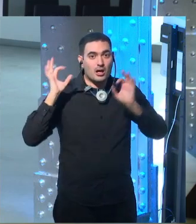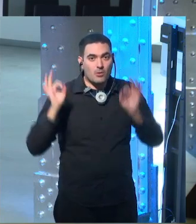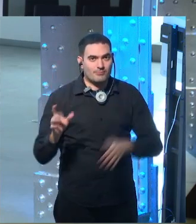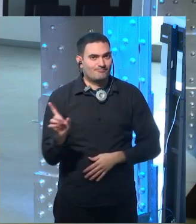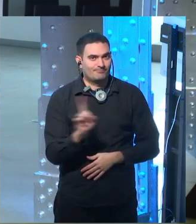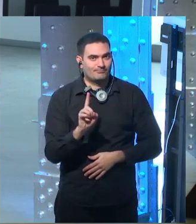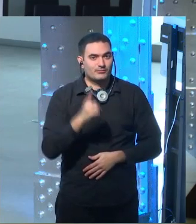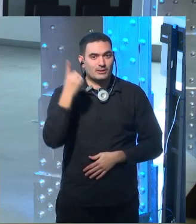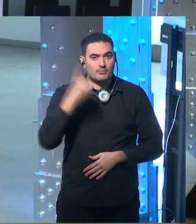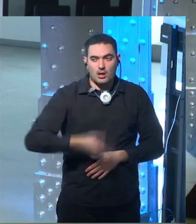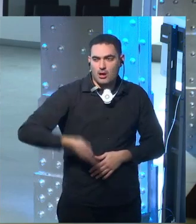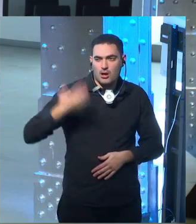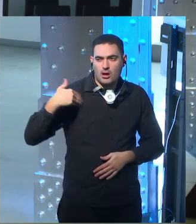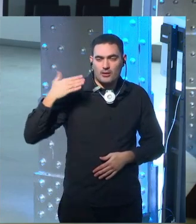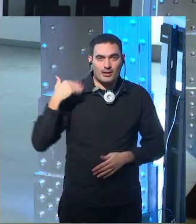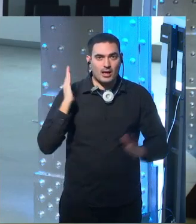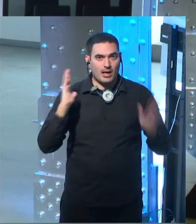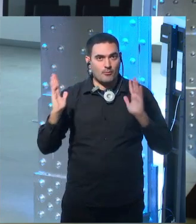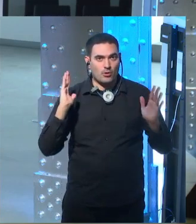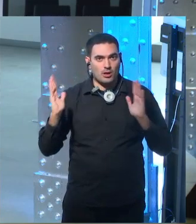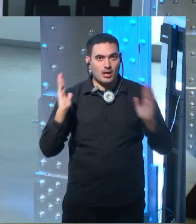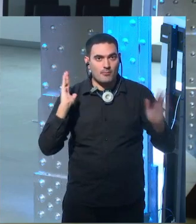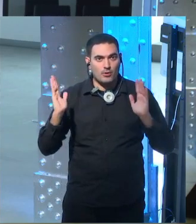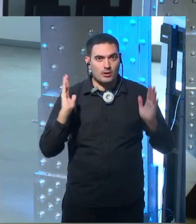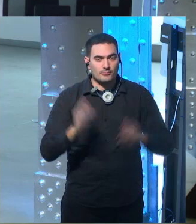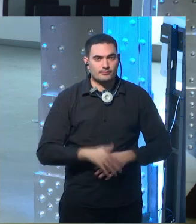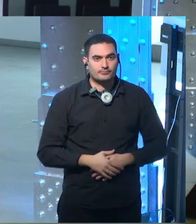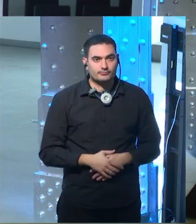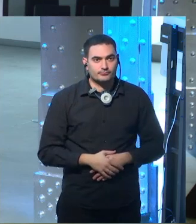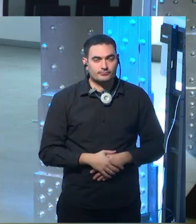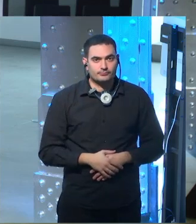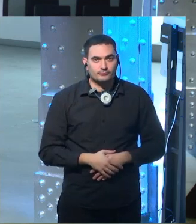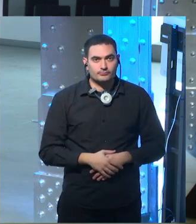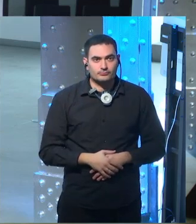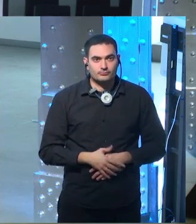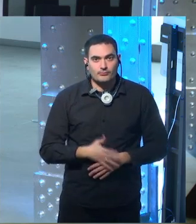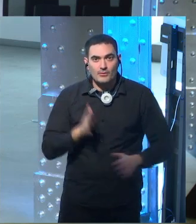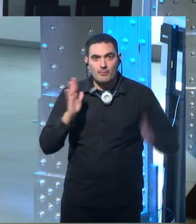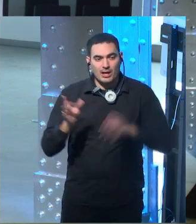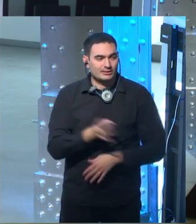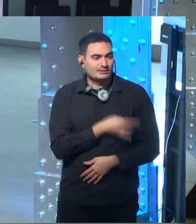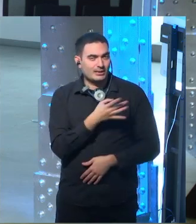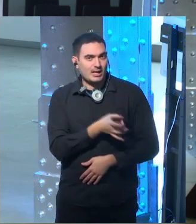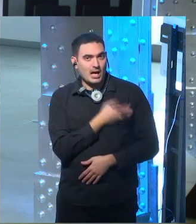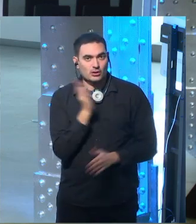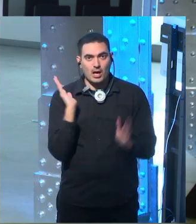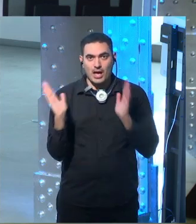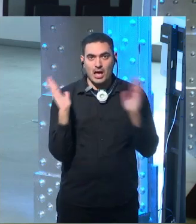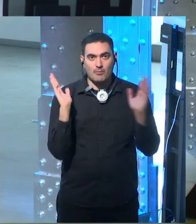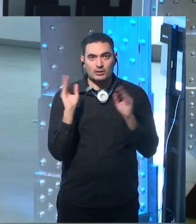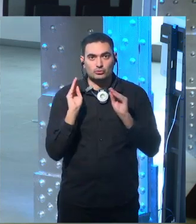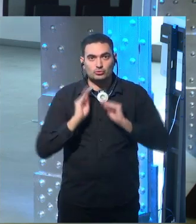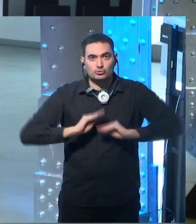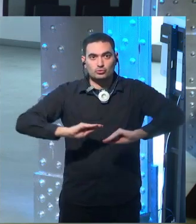labor unions, even during the Gilded Age in the United States, compensation grew roughly